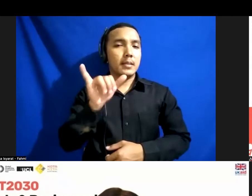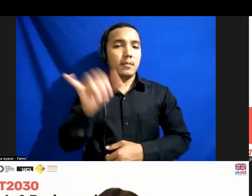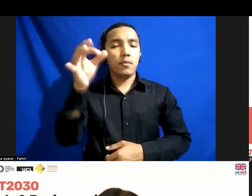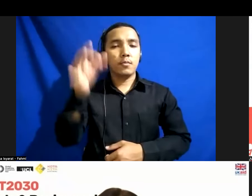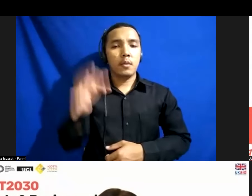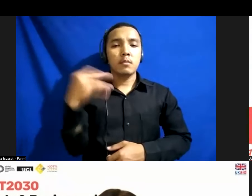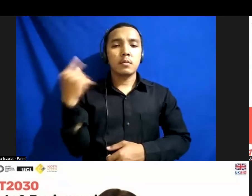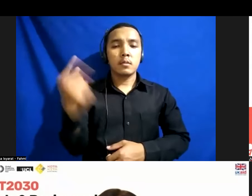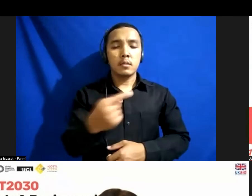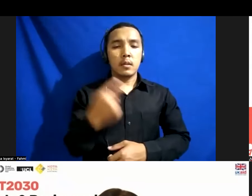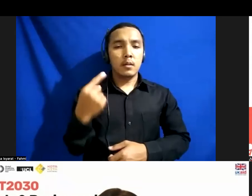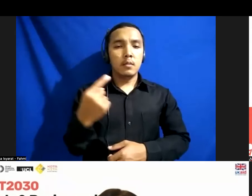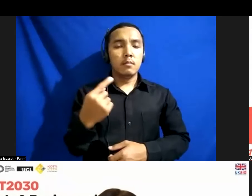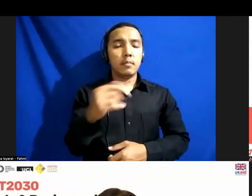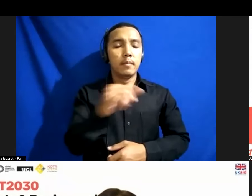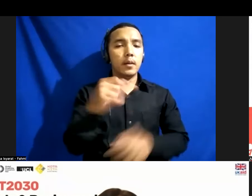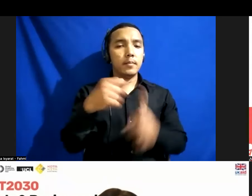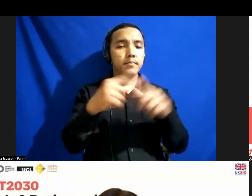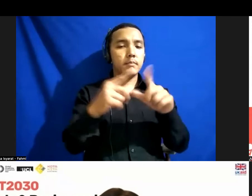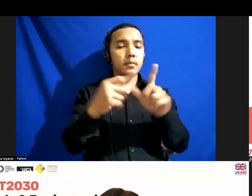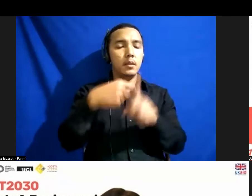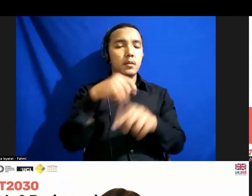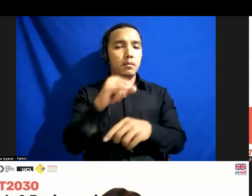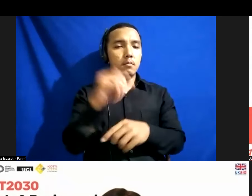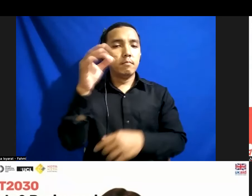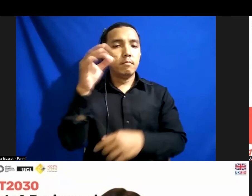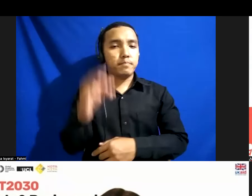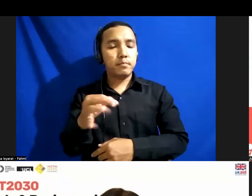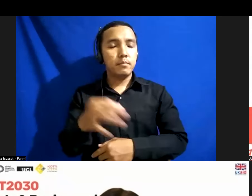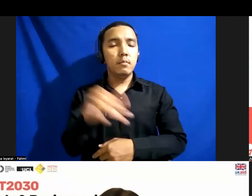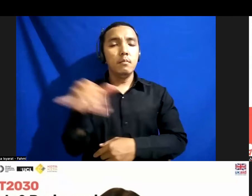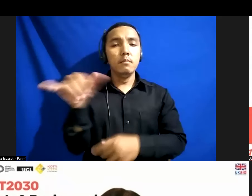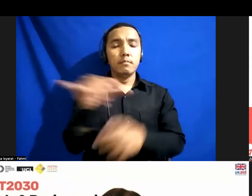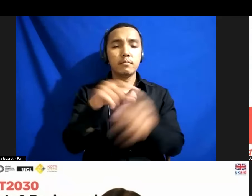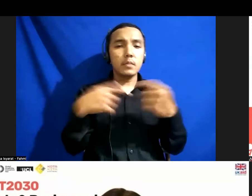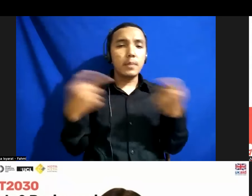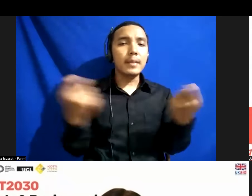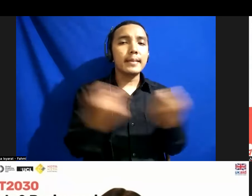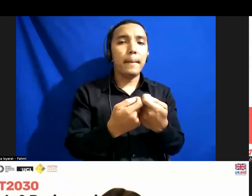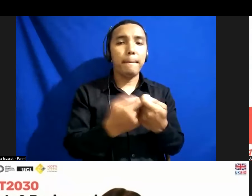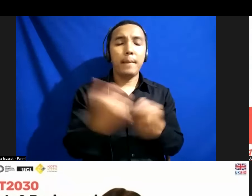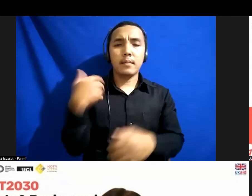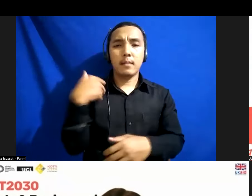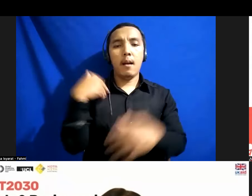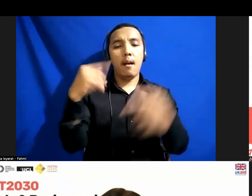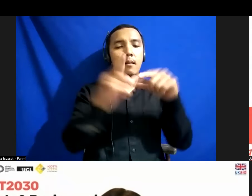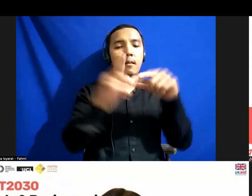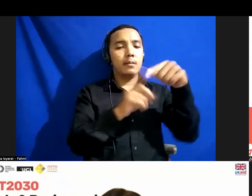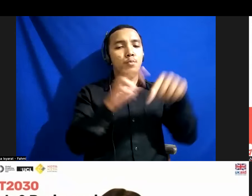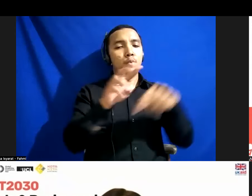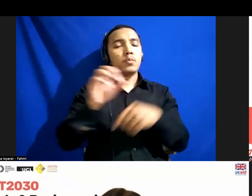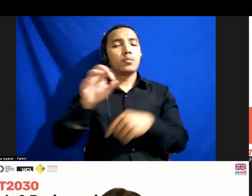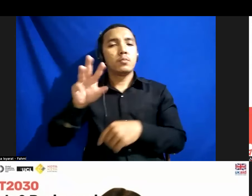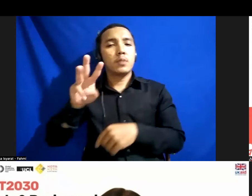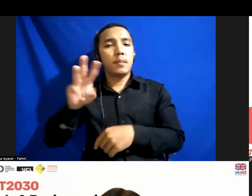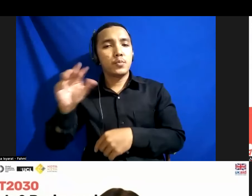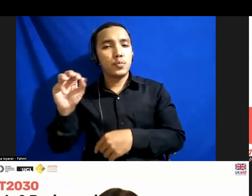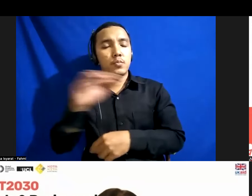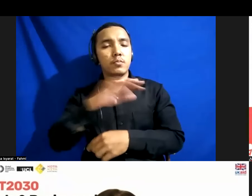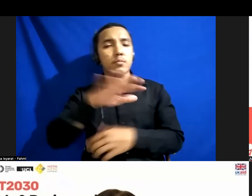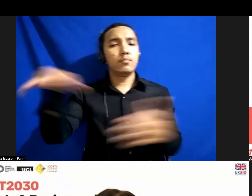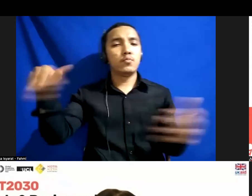Kota Foundation members, as well as the team members with AT 2030 and everyone who is present here